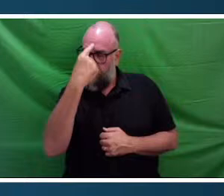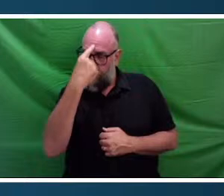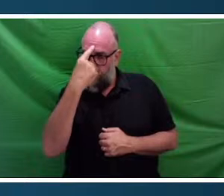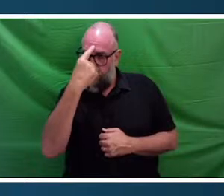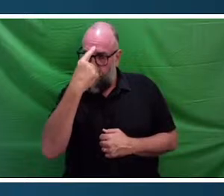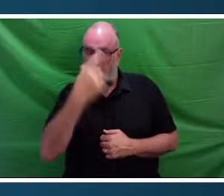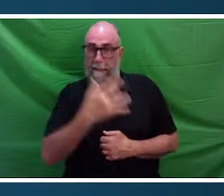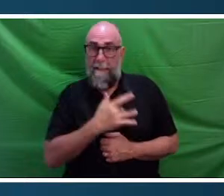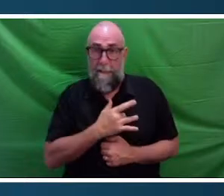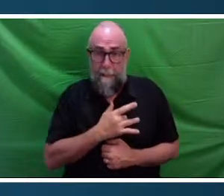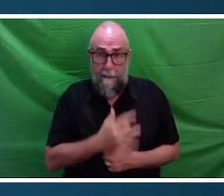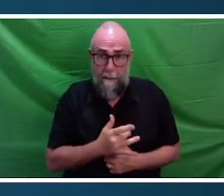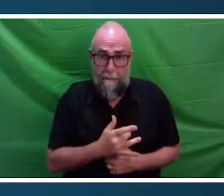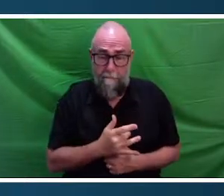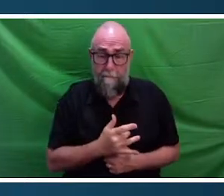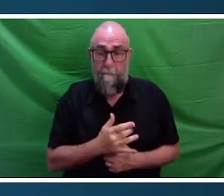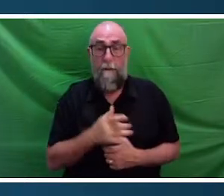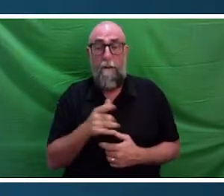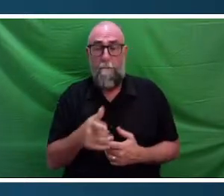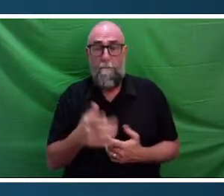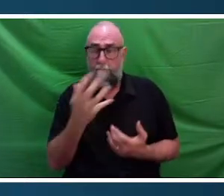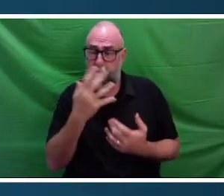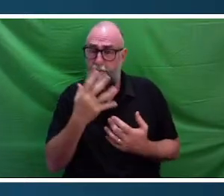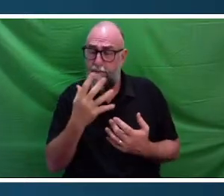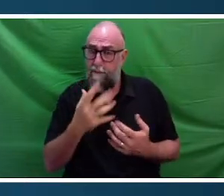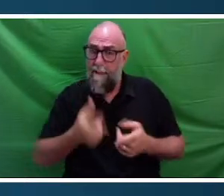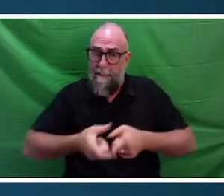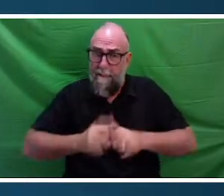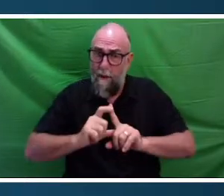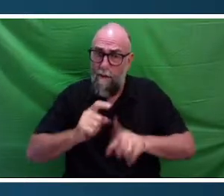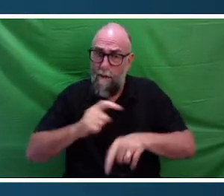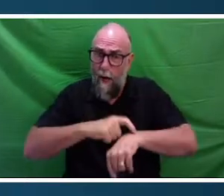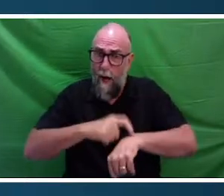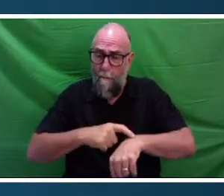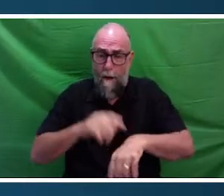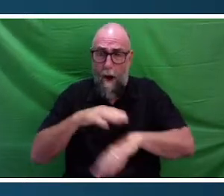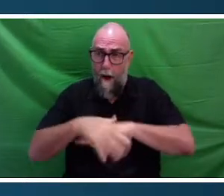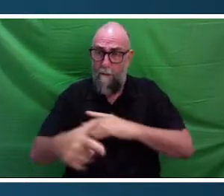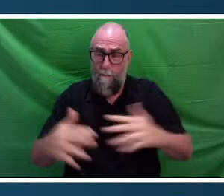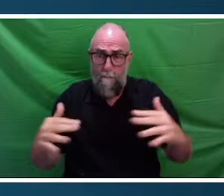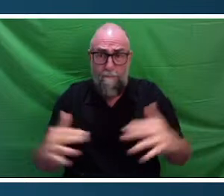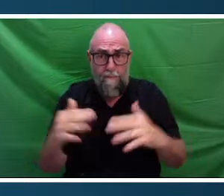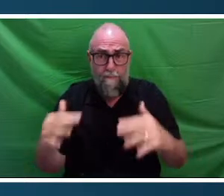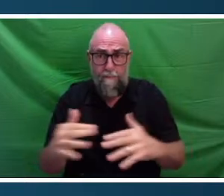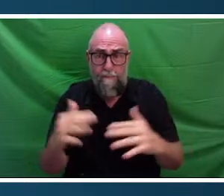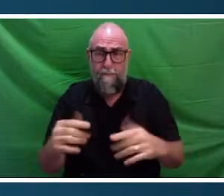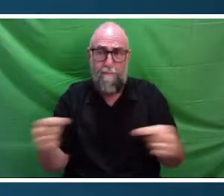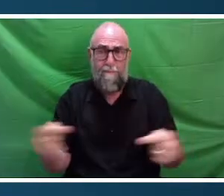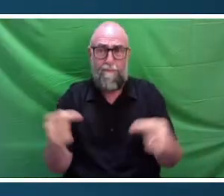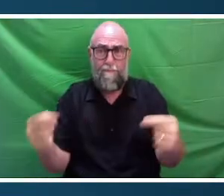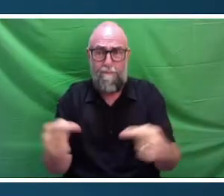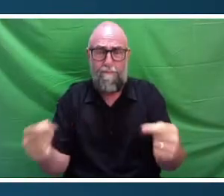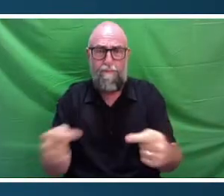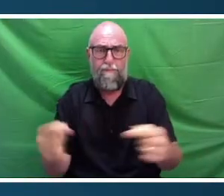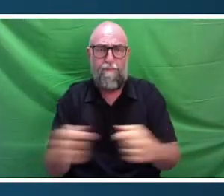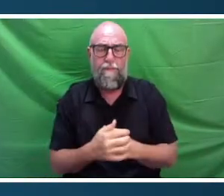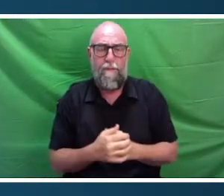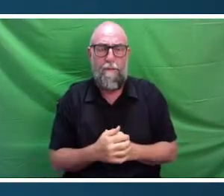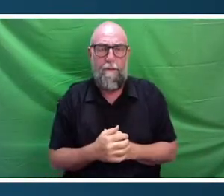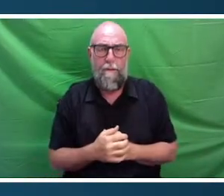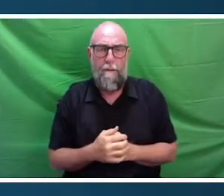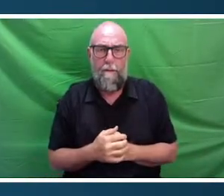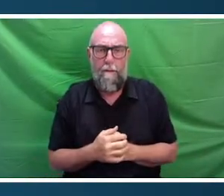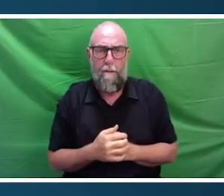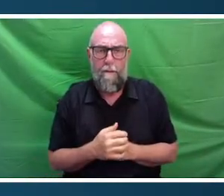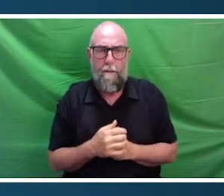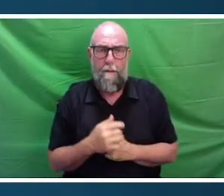of armed conflict. Key considerations include a strict adherence to the do no